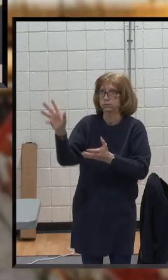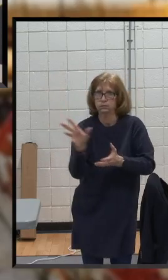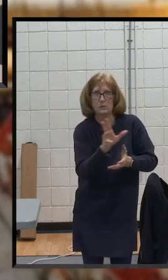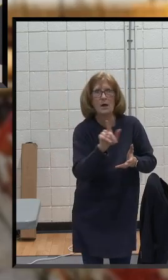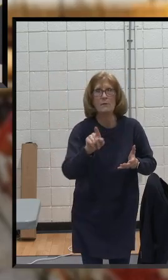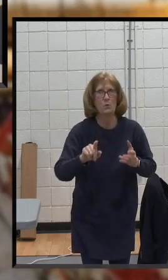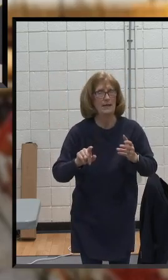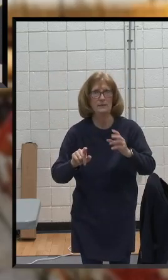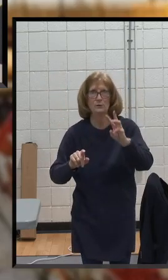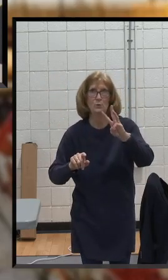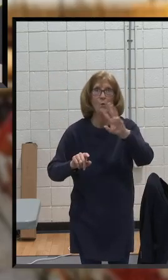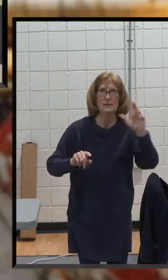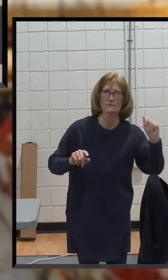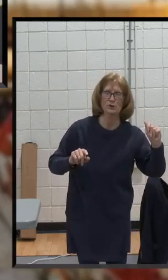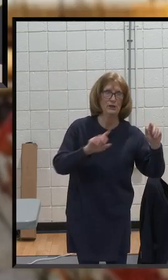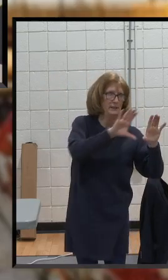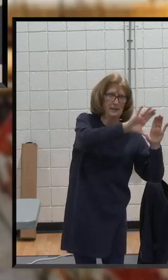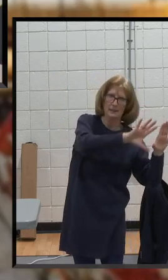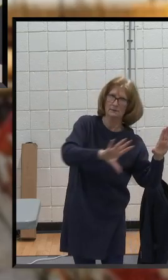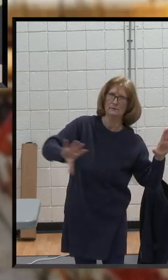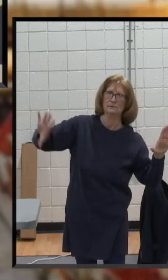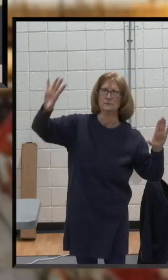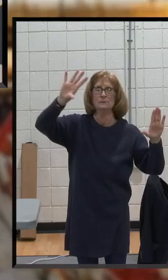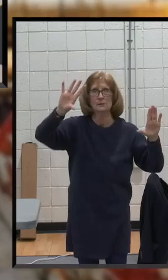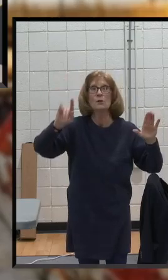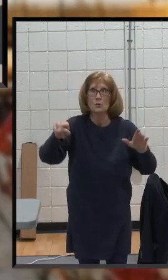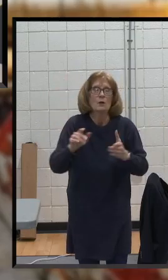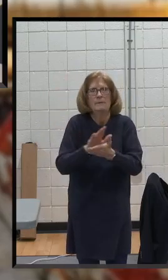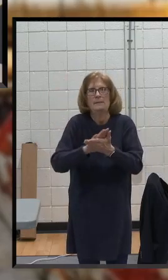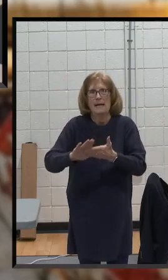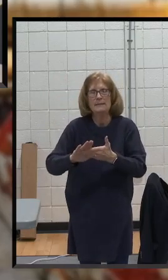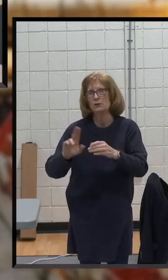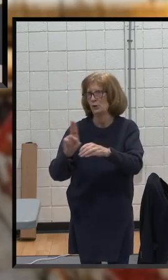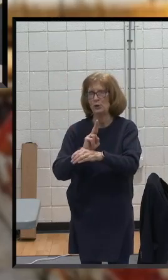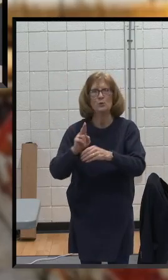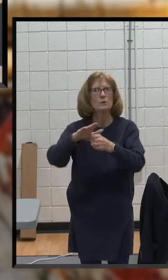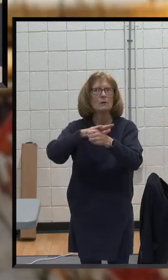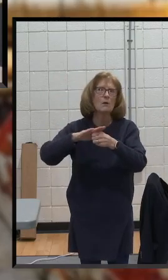great to find a way to incorporate local labor.